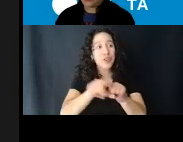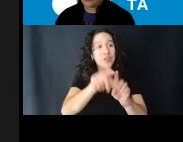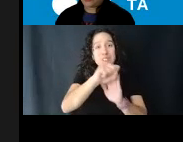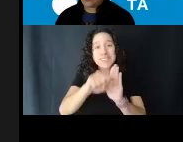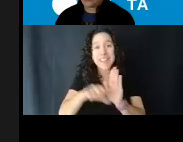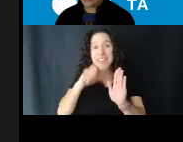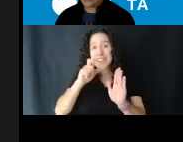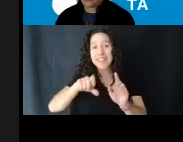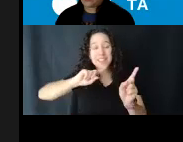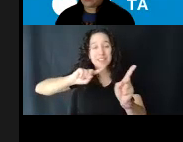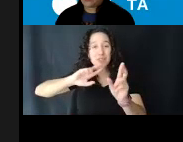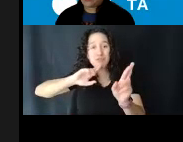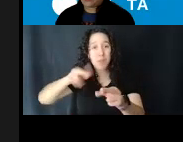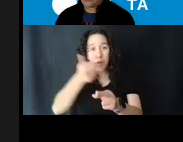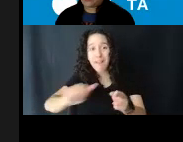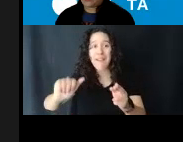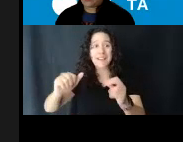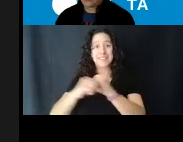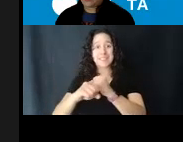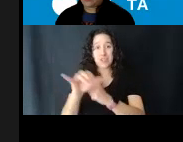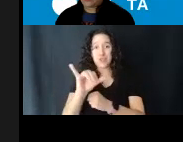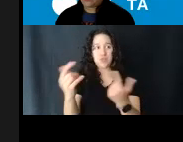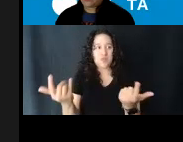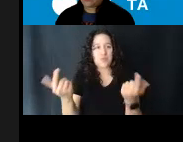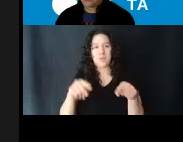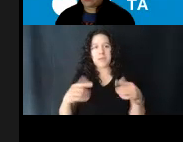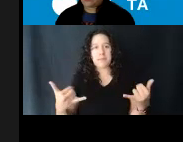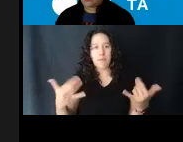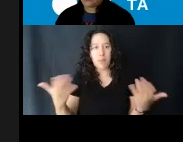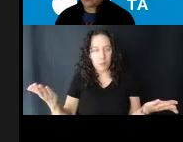statistics last year, kind of what they're going to do with that.